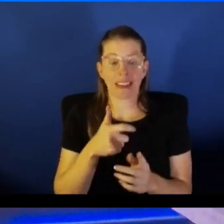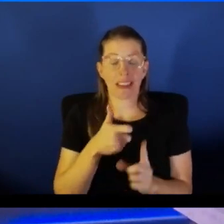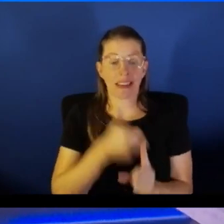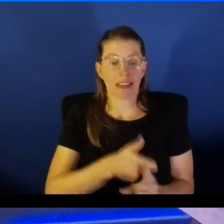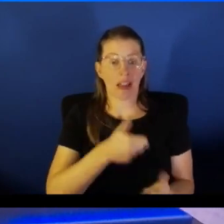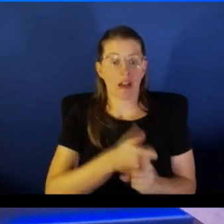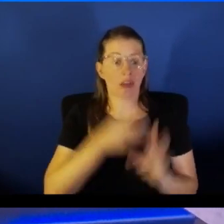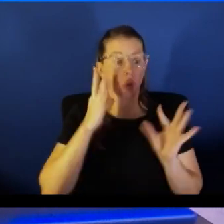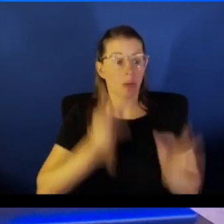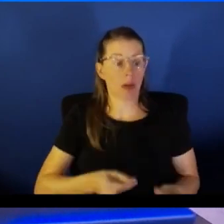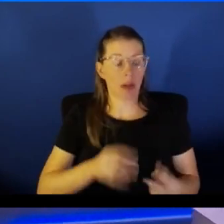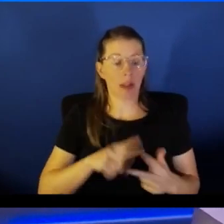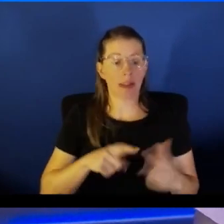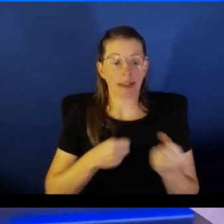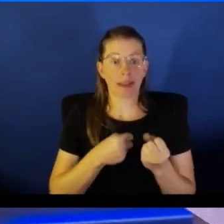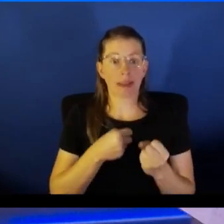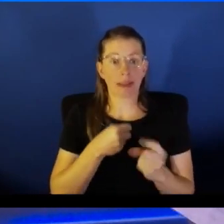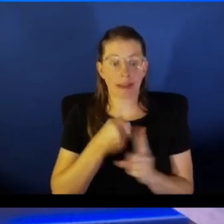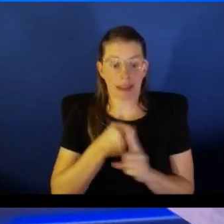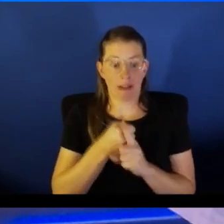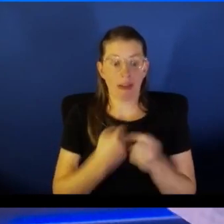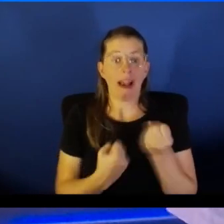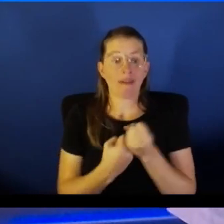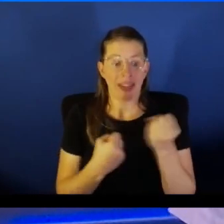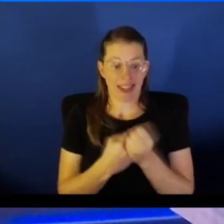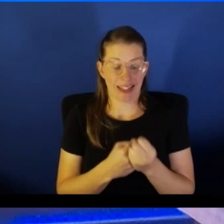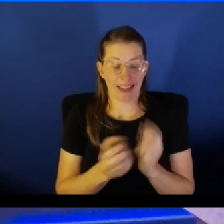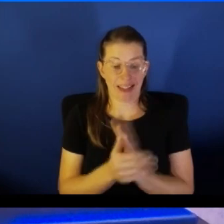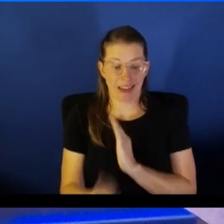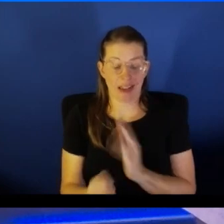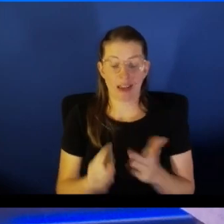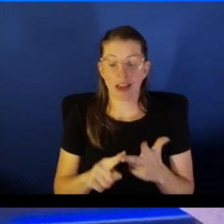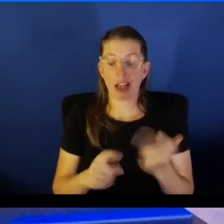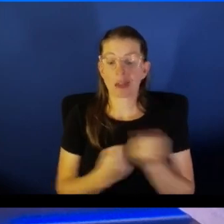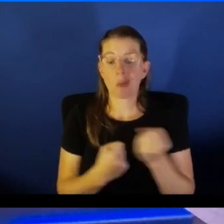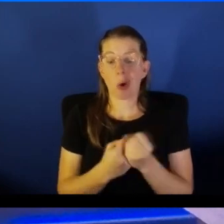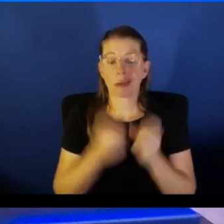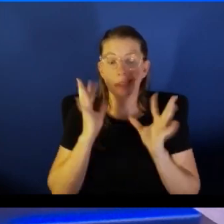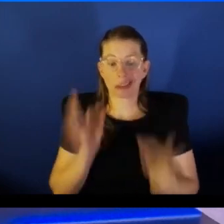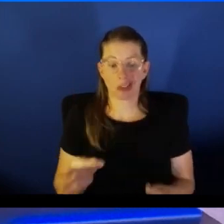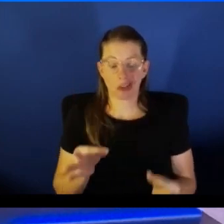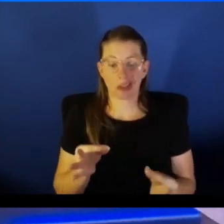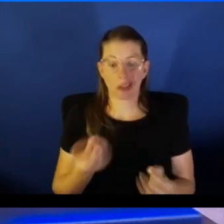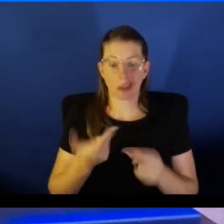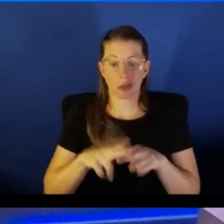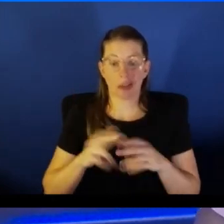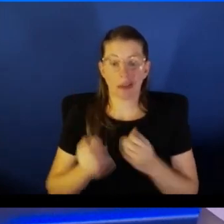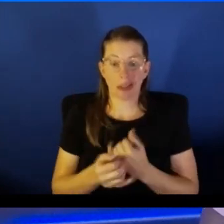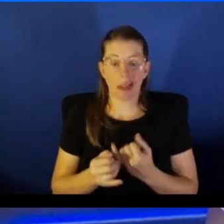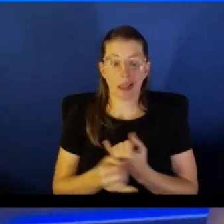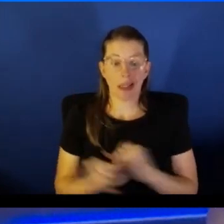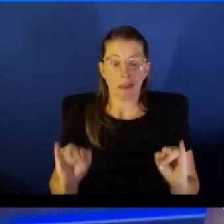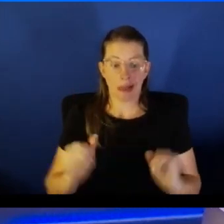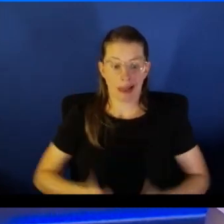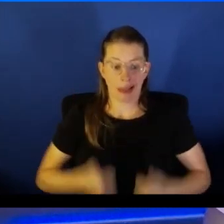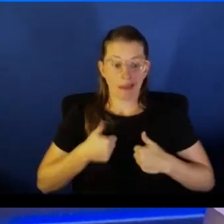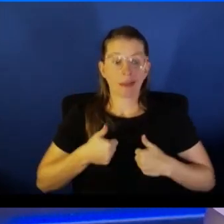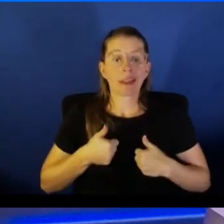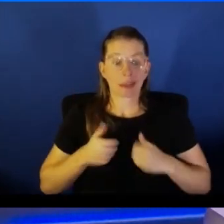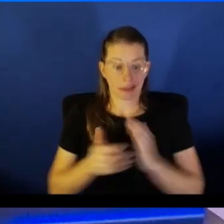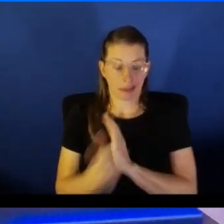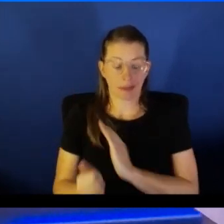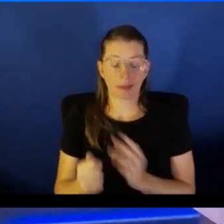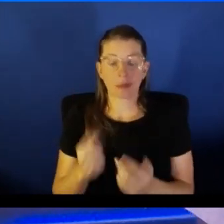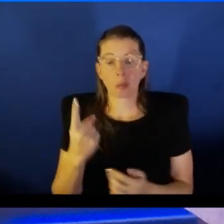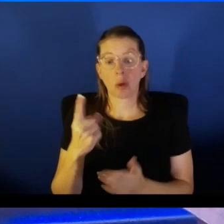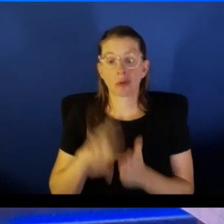self-advocacy skills, and also how to make supported decision and increase independent living skills. And one of the research studies